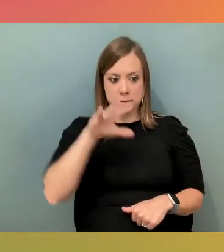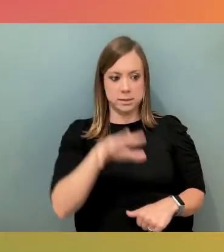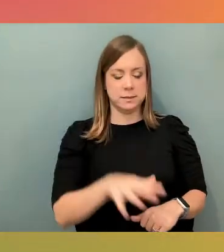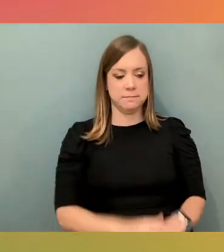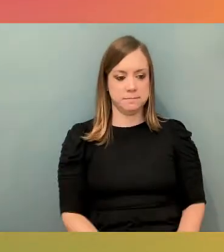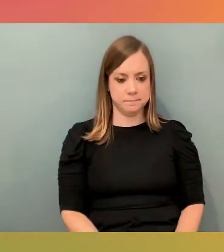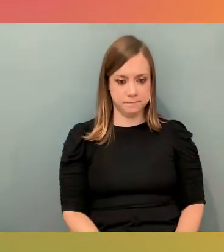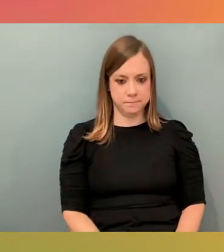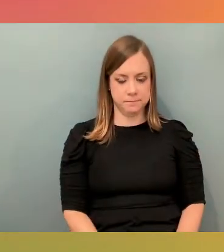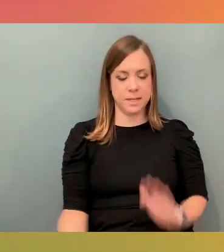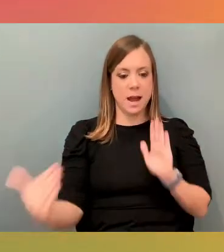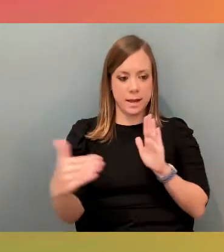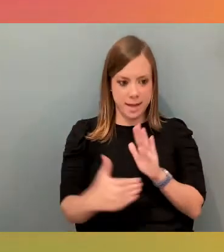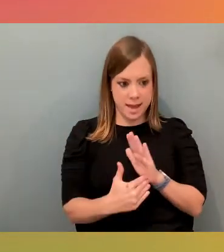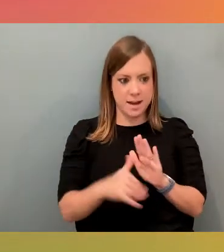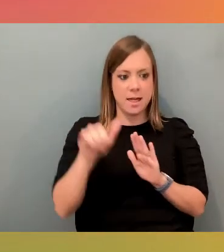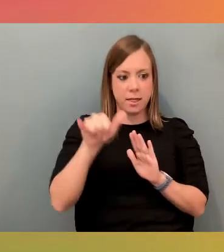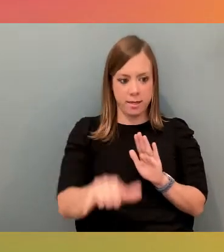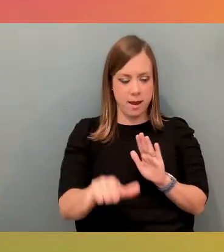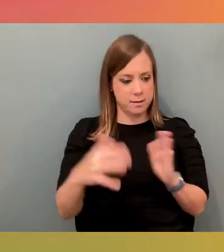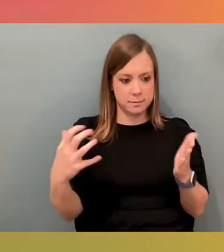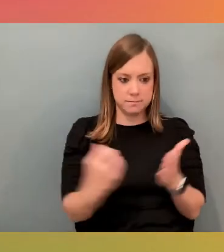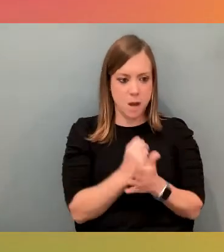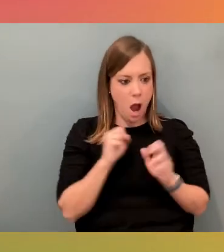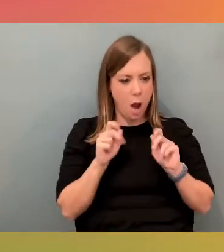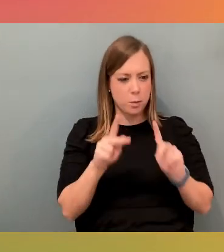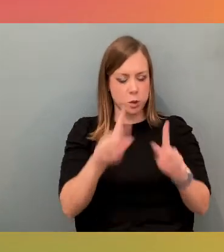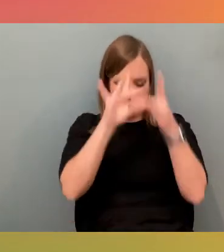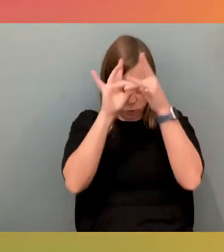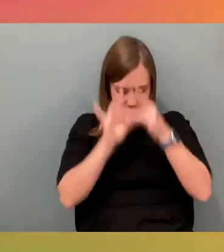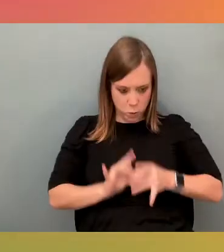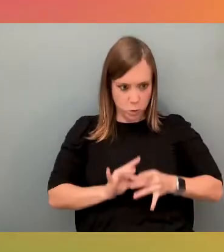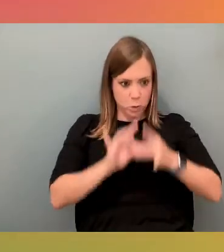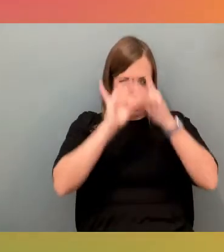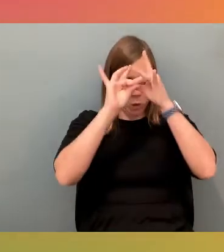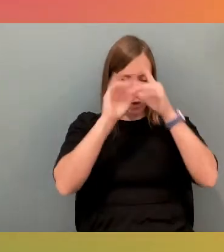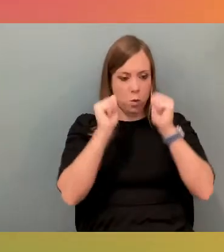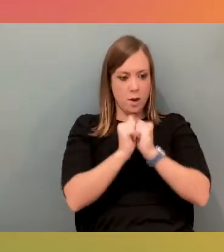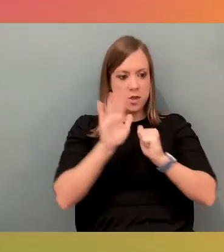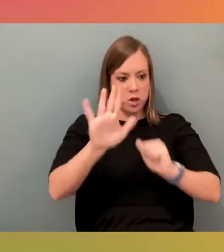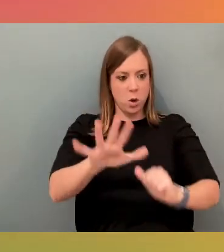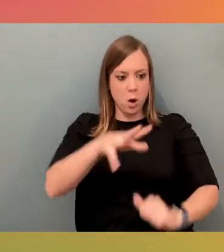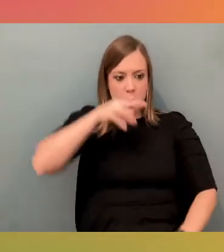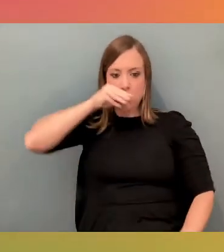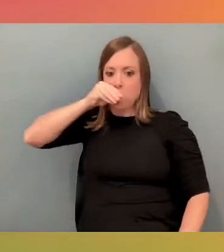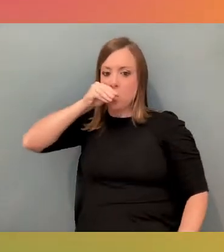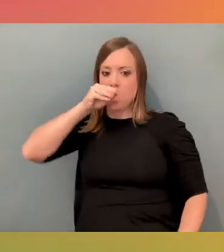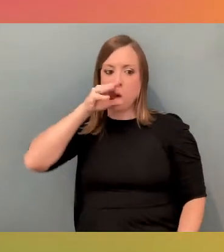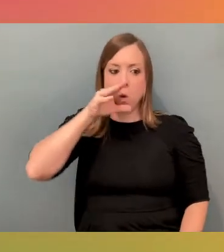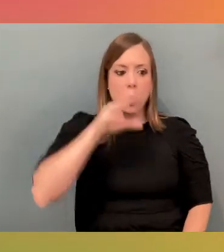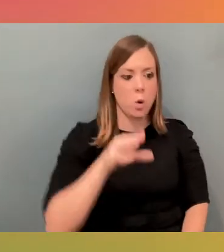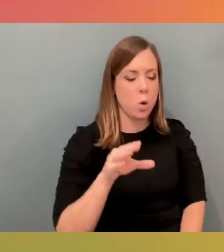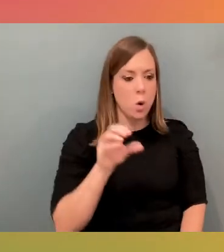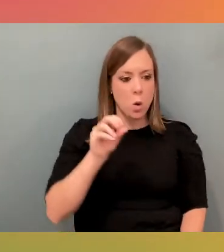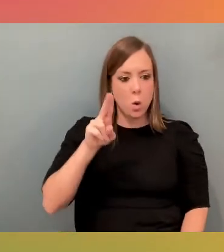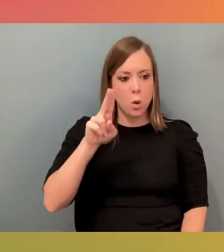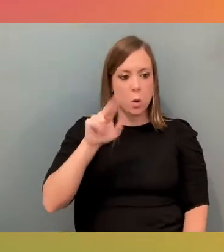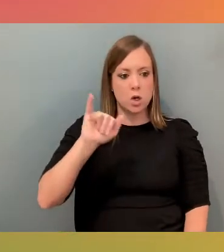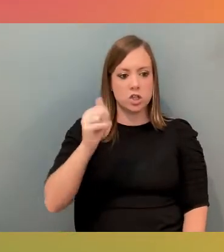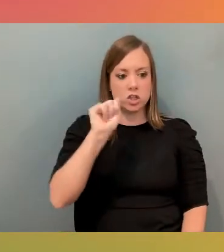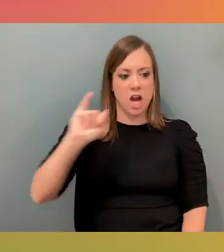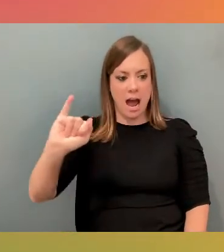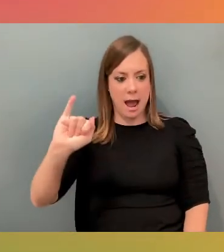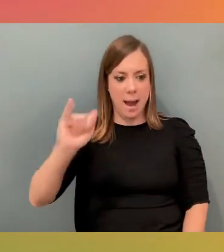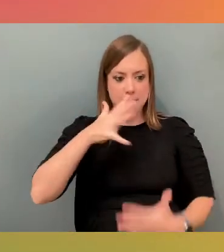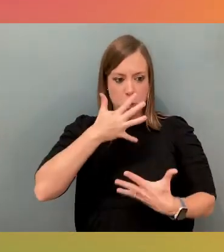Use your downward facing dog as an opportunity to reconnect with your Ujjayi breath. On your